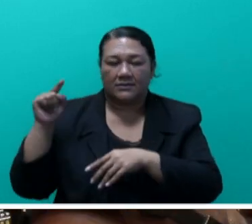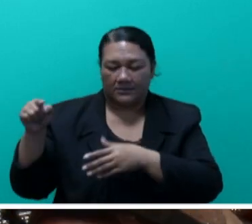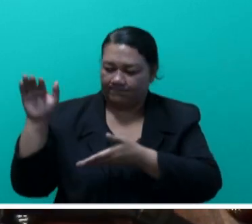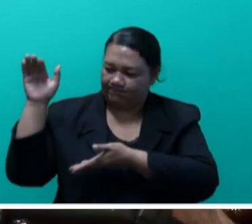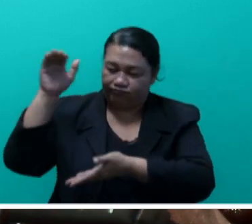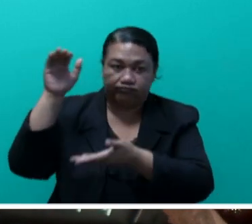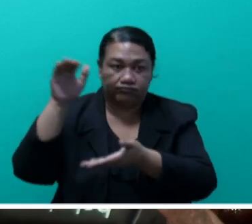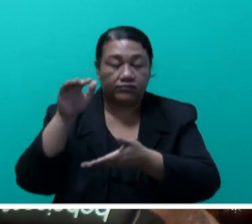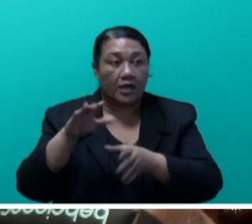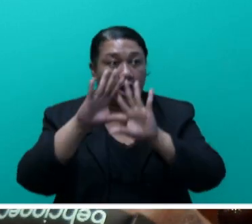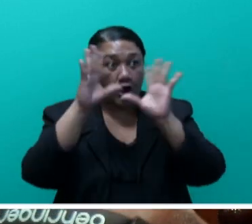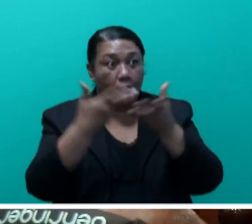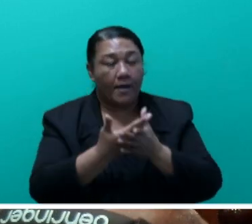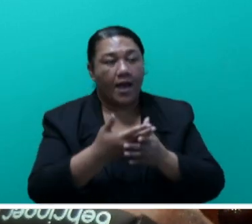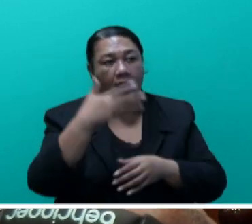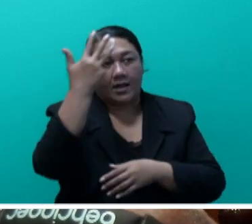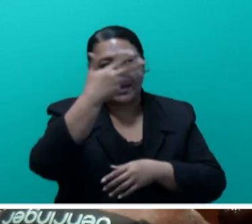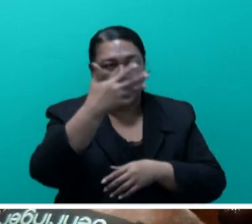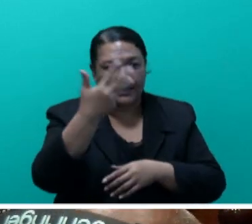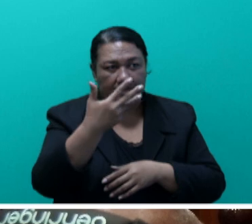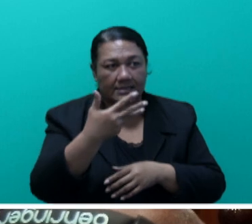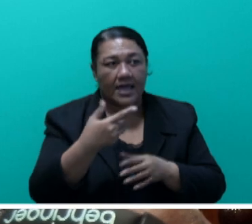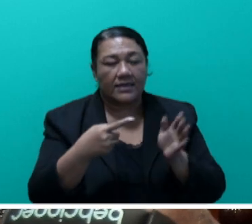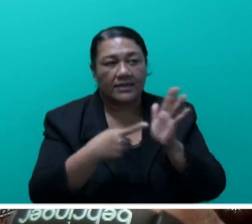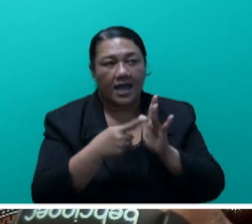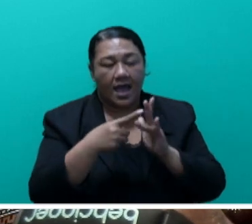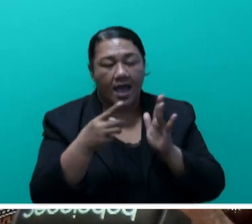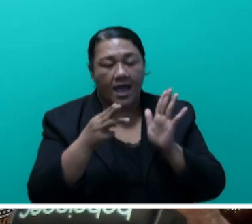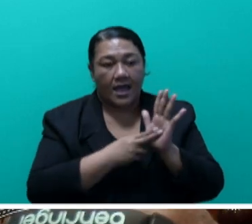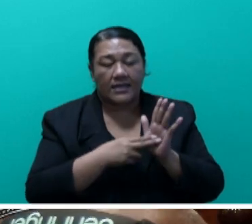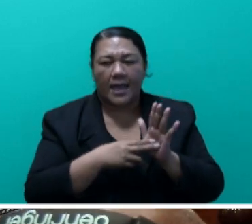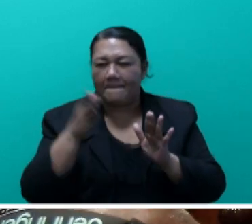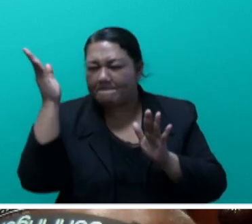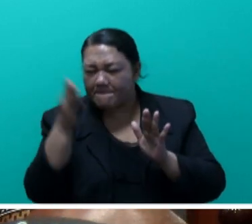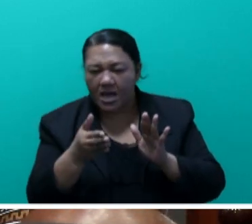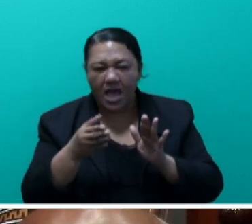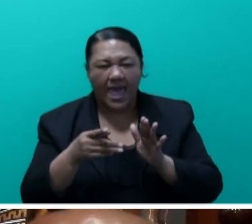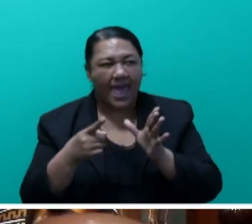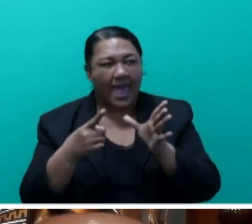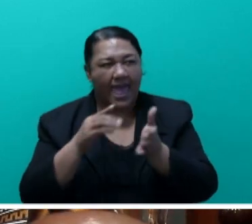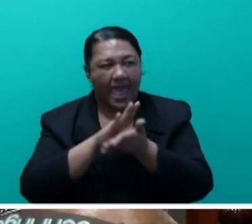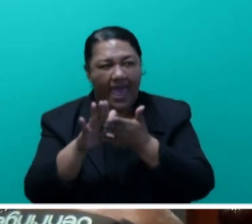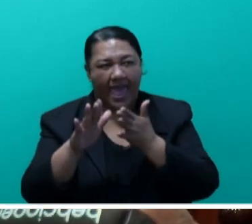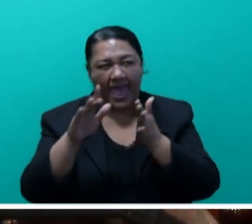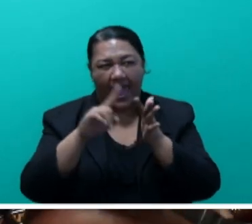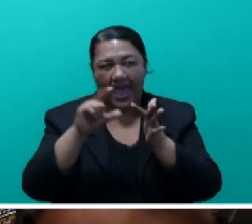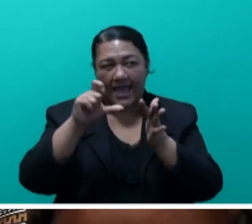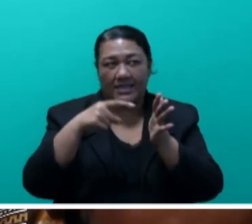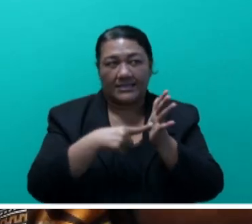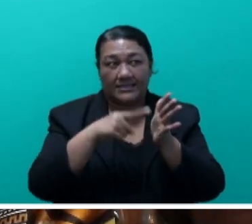standard, global is the 90 ton per hectare globally. In Lambasa, when we did the